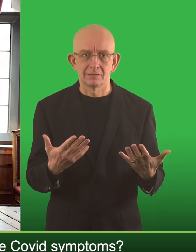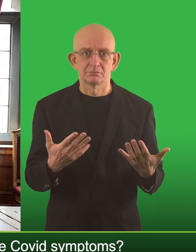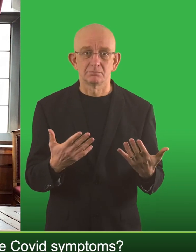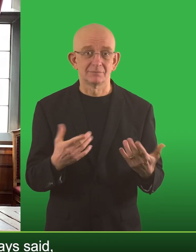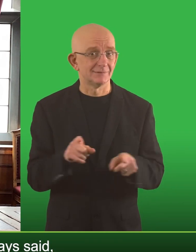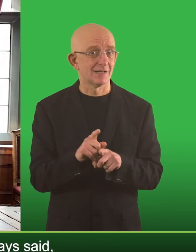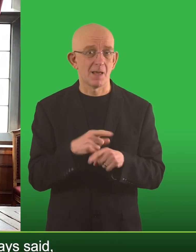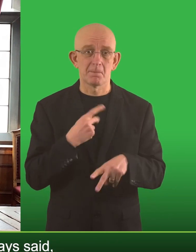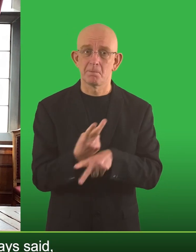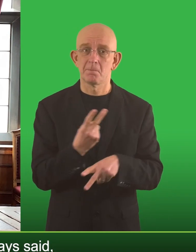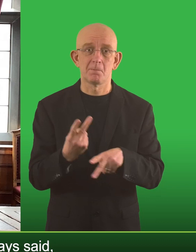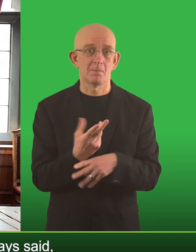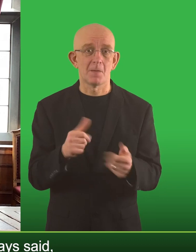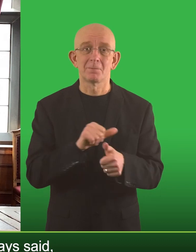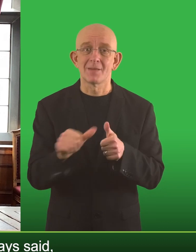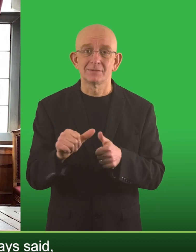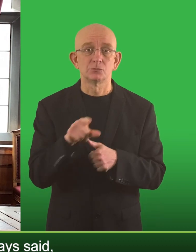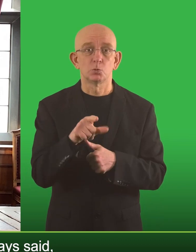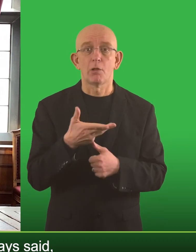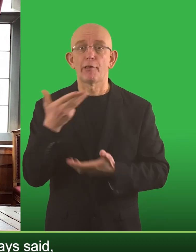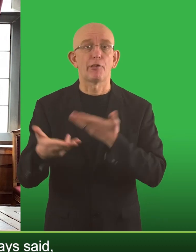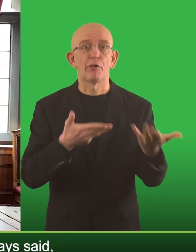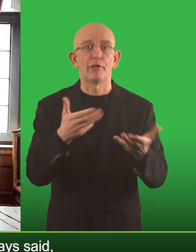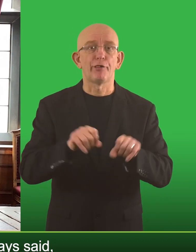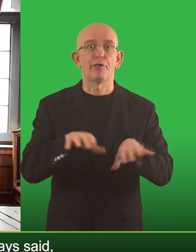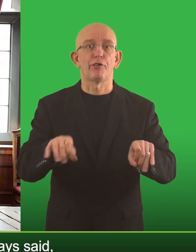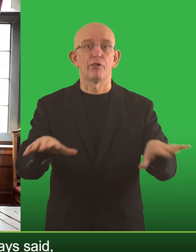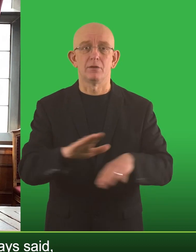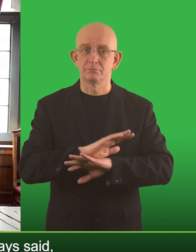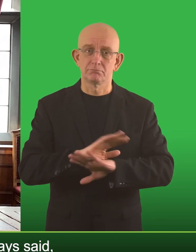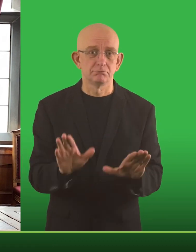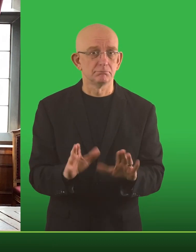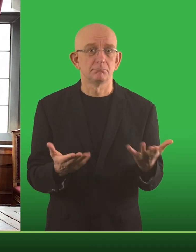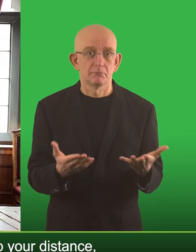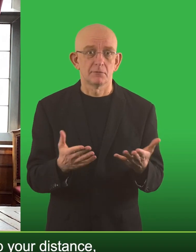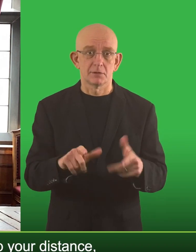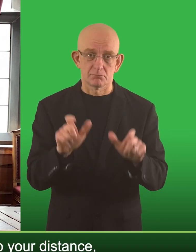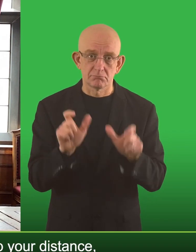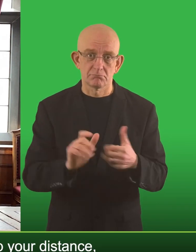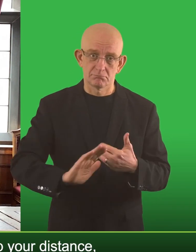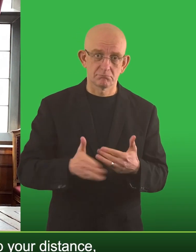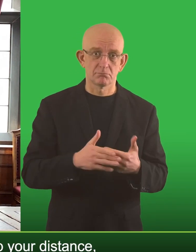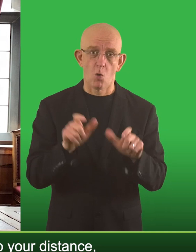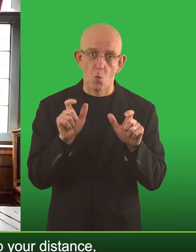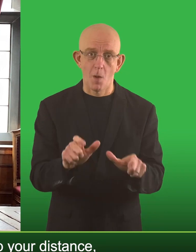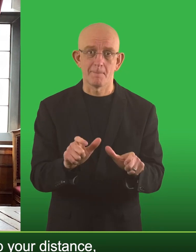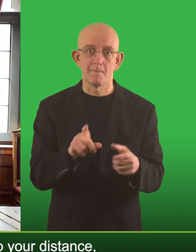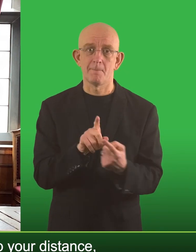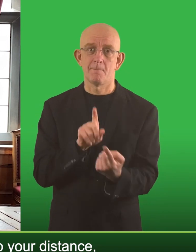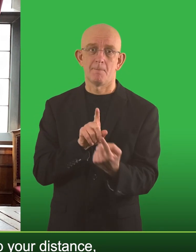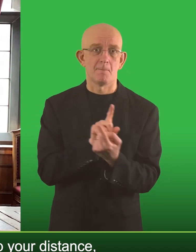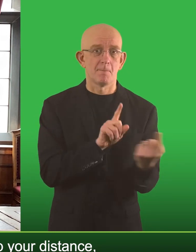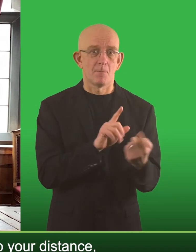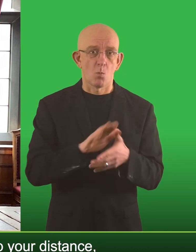COVID symptoms? Same thing as I've always said, the best things that you can do is not spread your bugs, so isolate, stay at home, keep